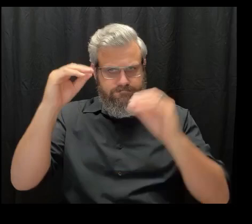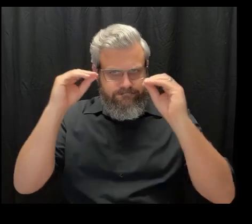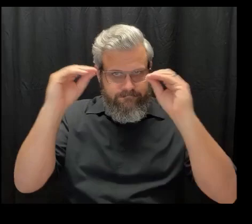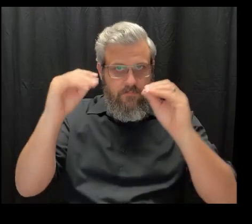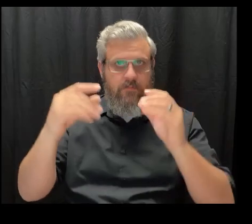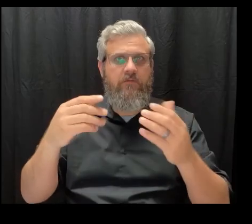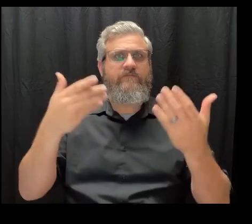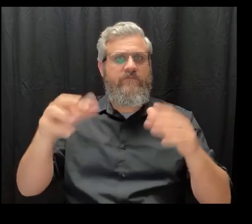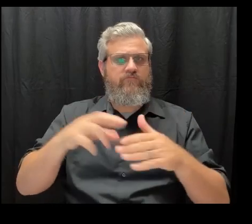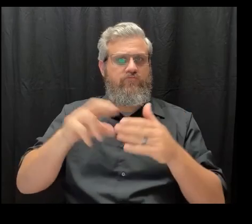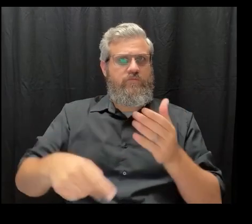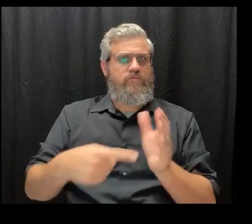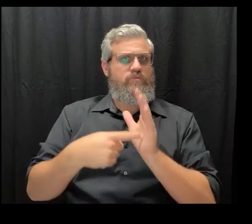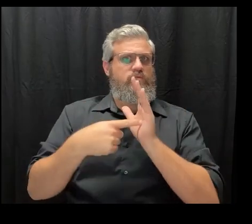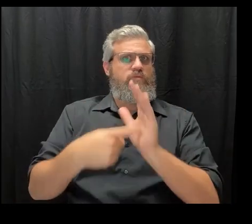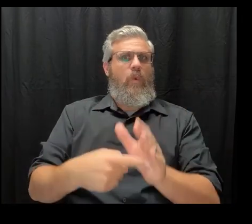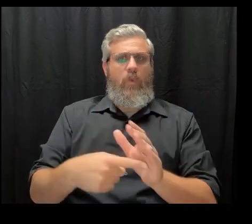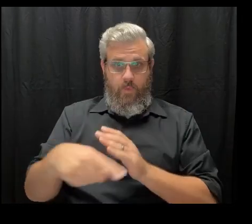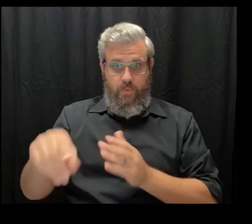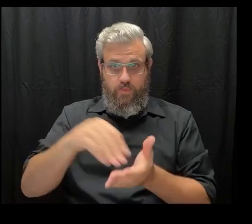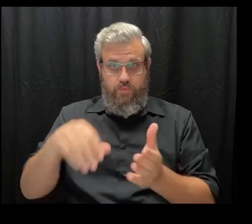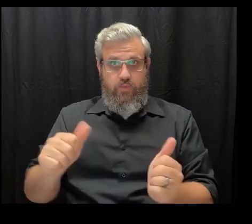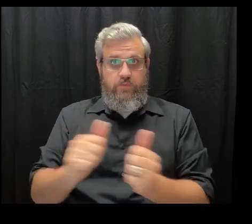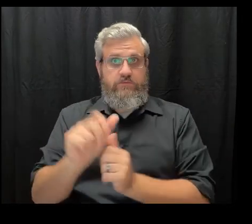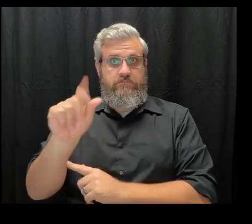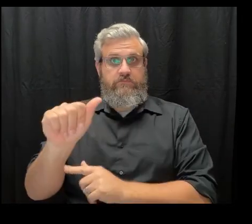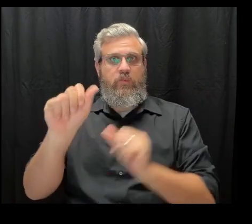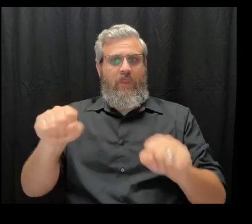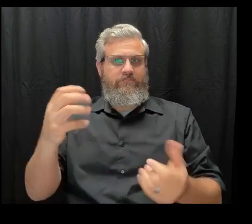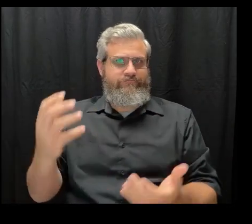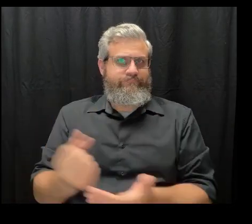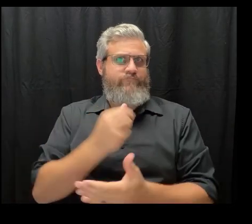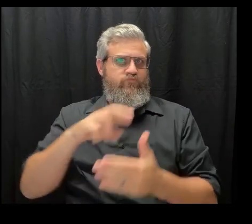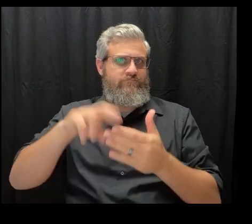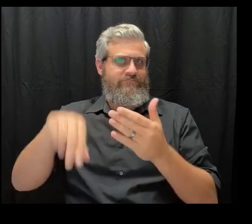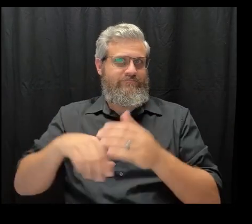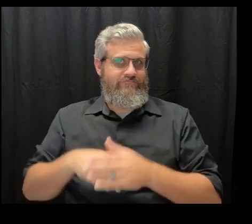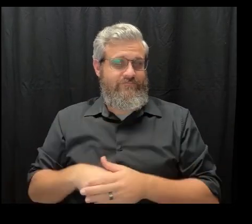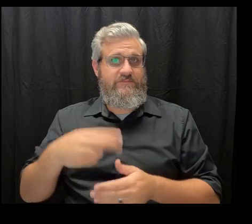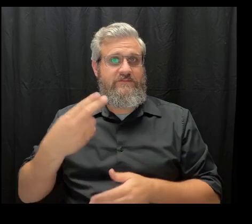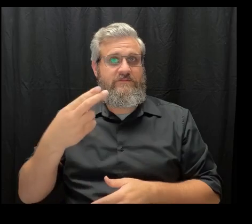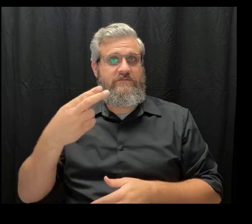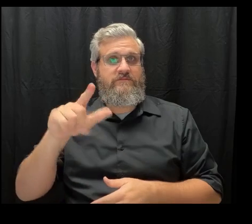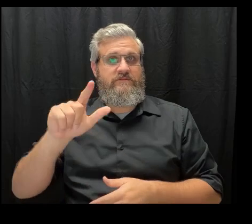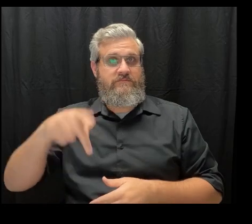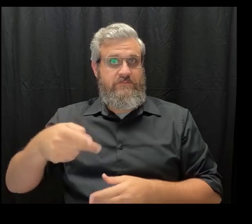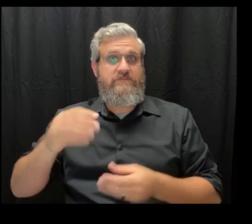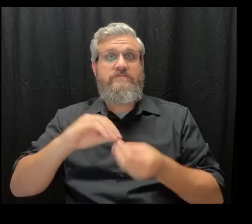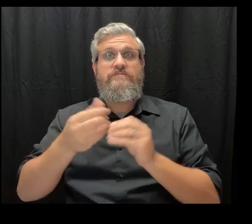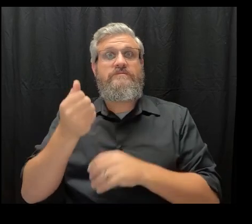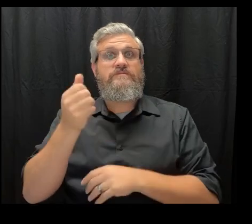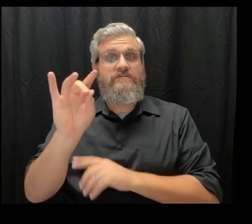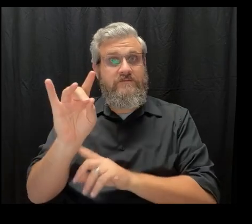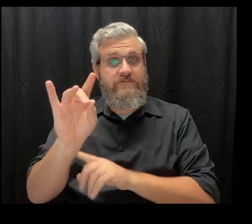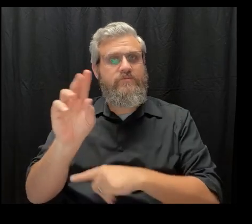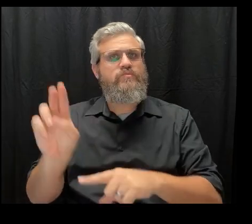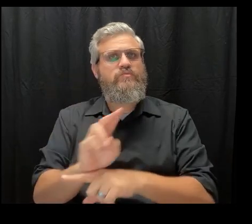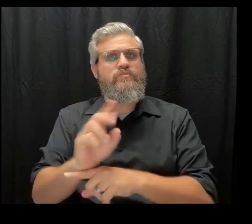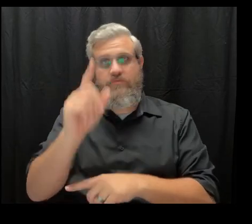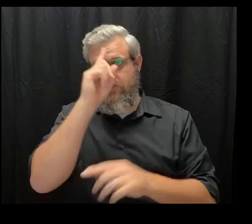maximize outcomes to students with disabilities. HLP 18 is using strategies to promote active